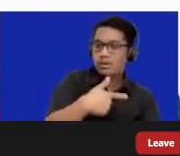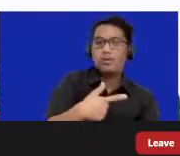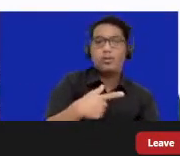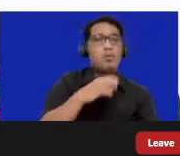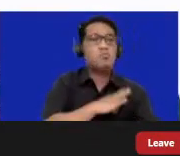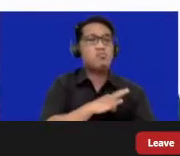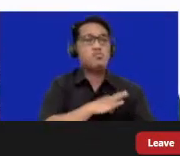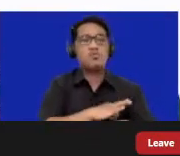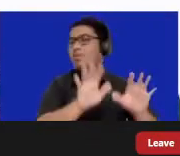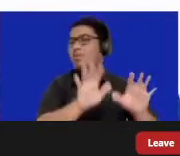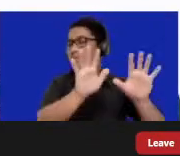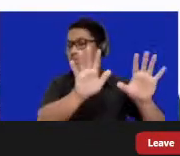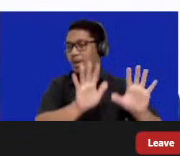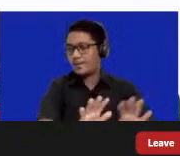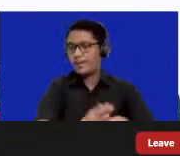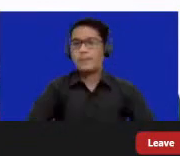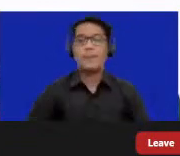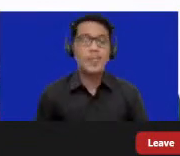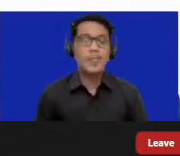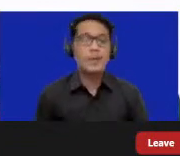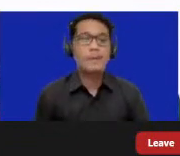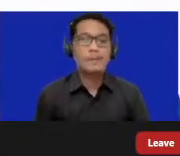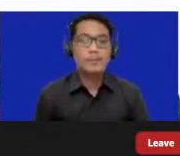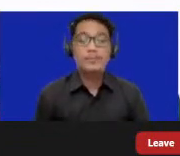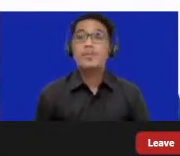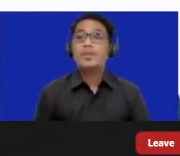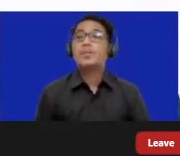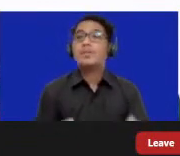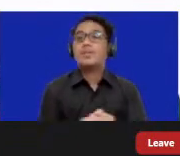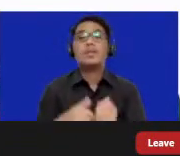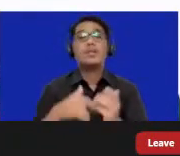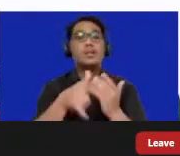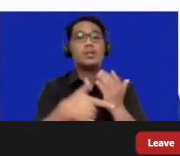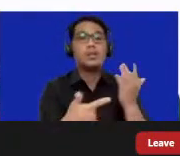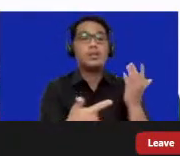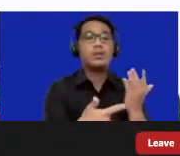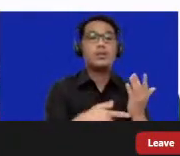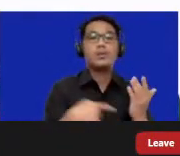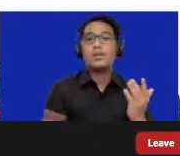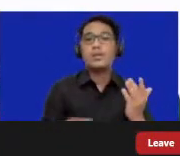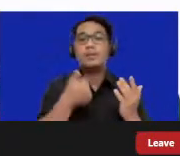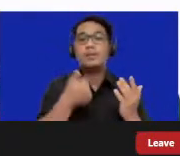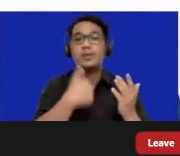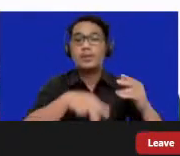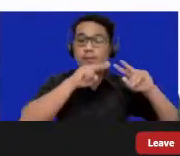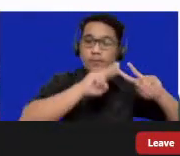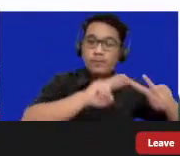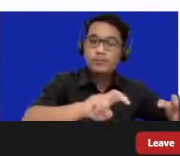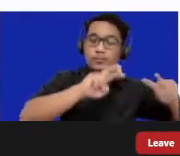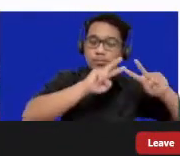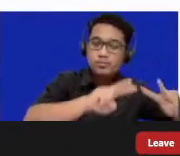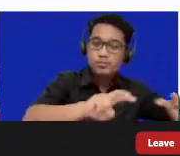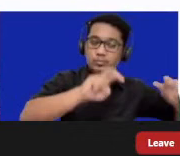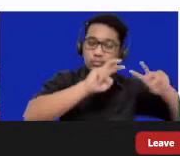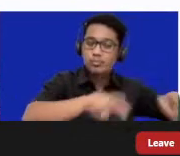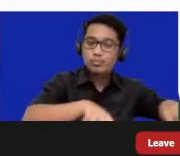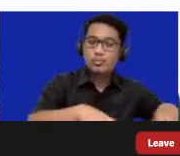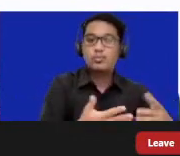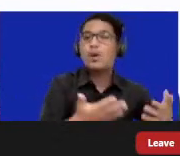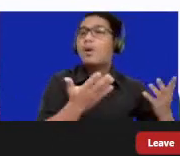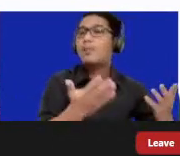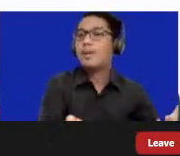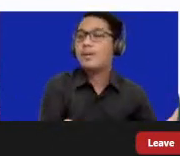those things. And exploring how this can work, we can really learn from what happens in both countries